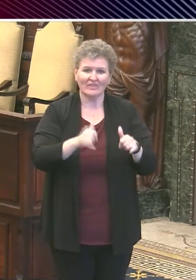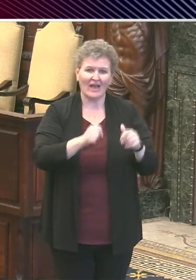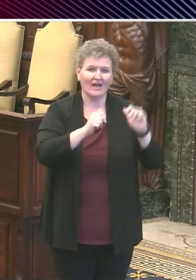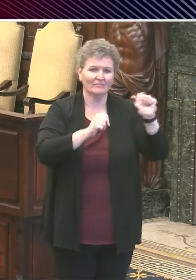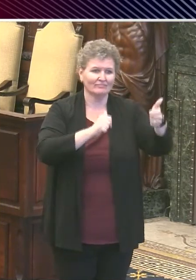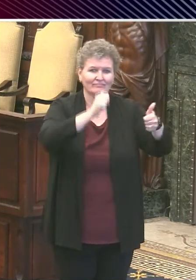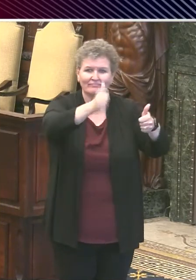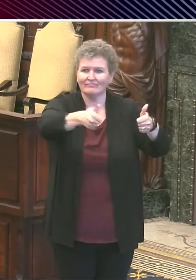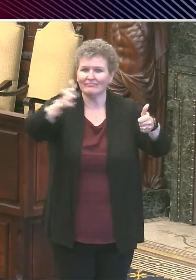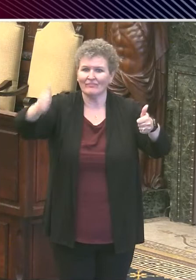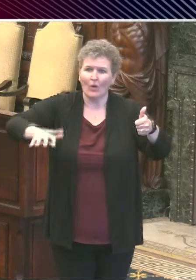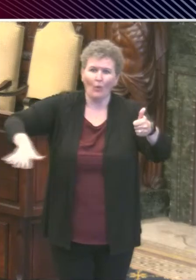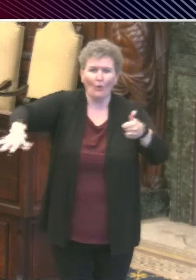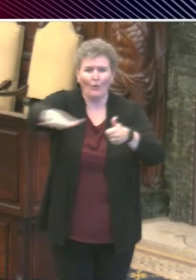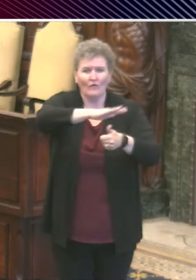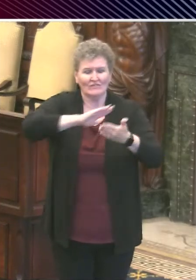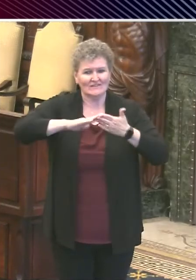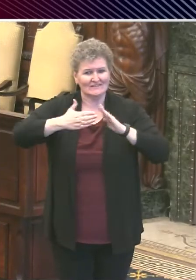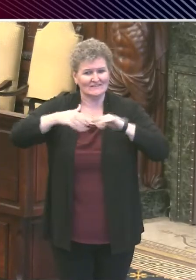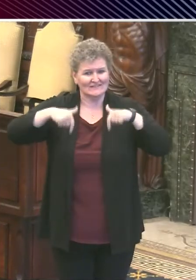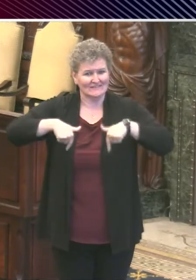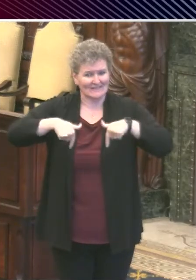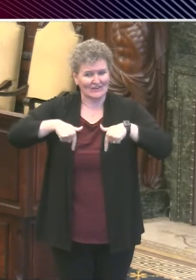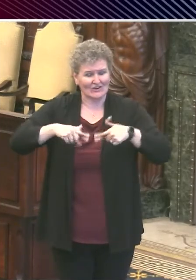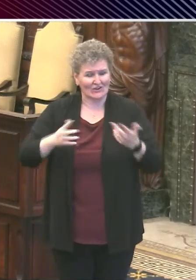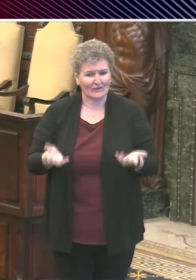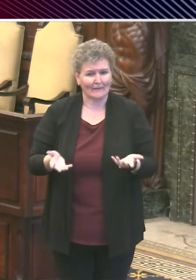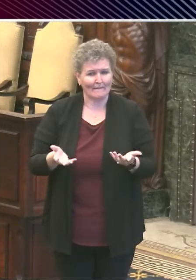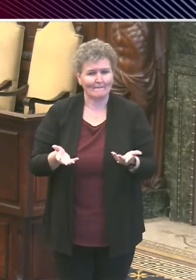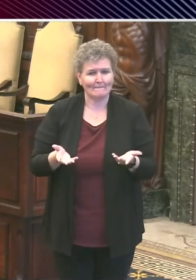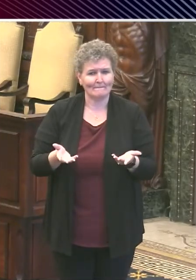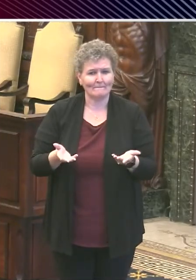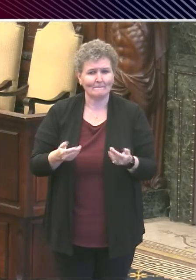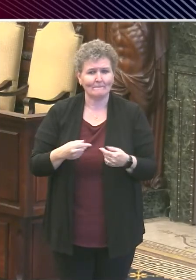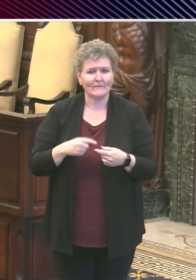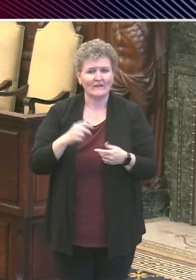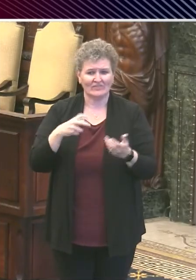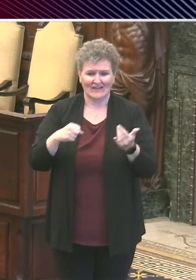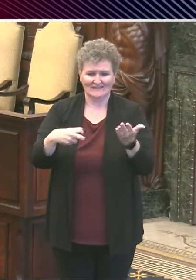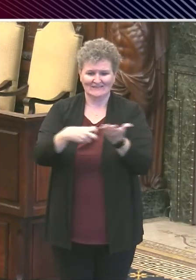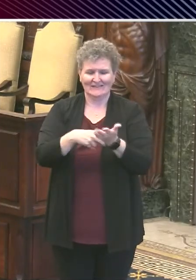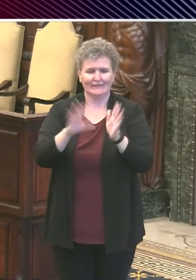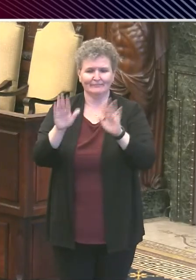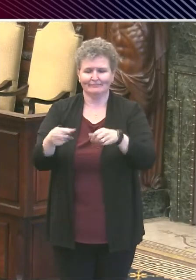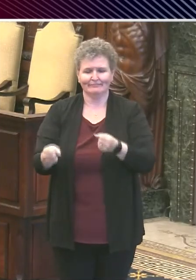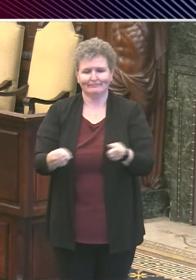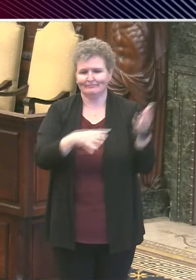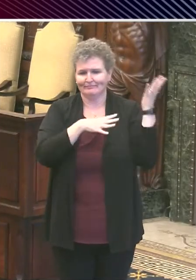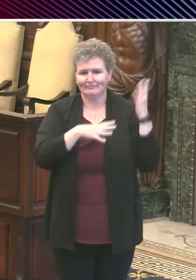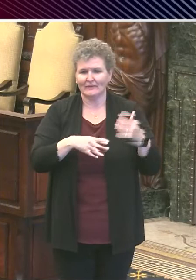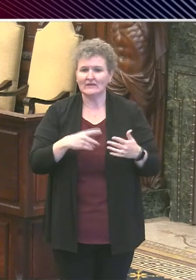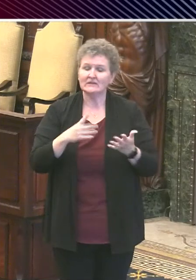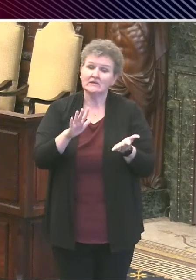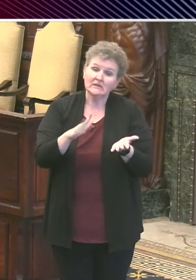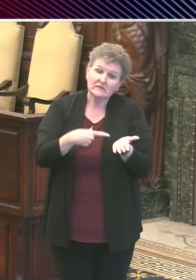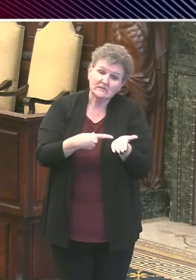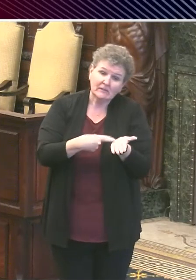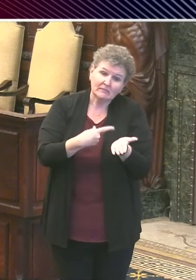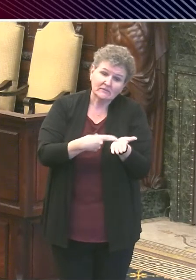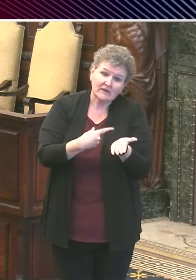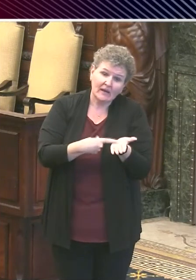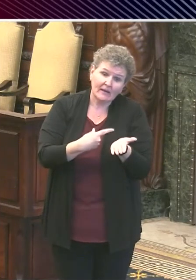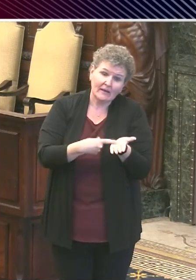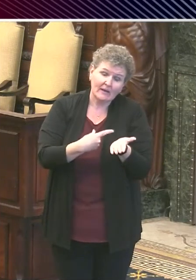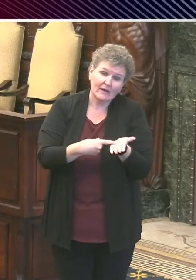that these CBNs most likely were going to be tossed out anyway, sometimes because of the lack of information